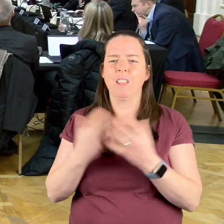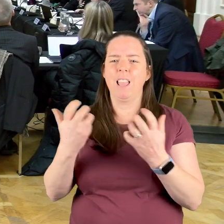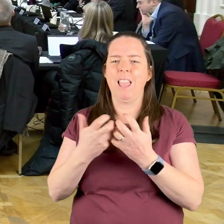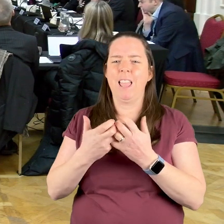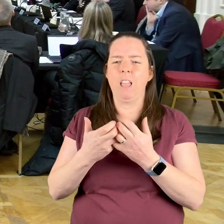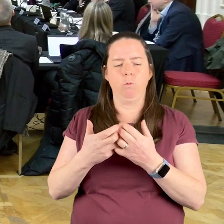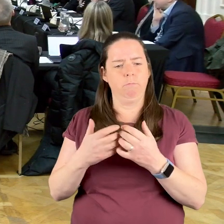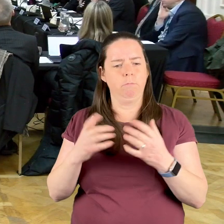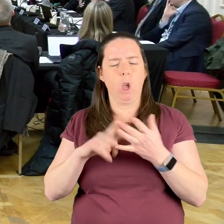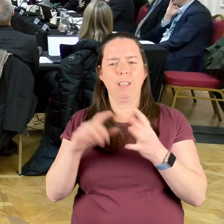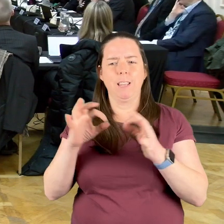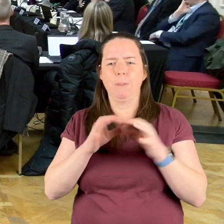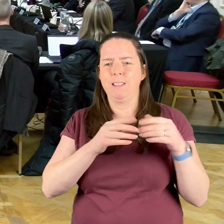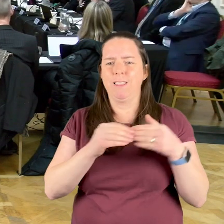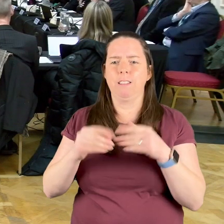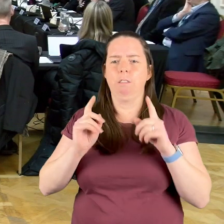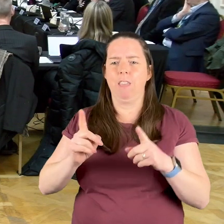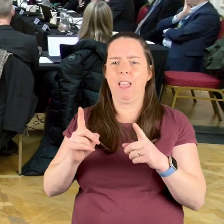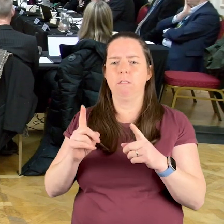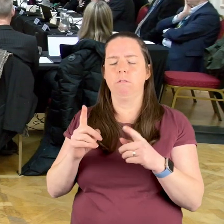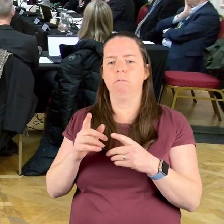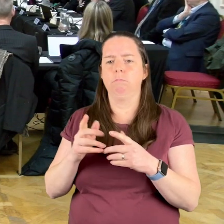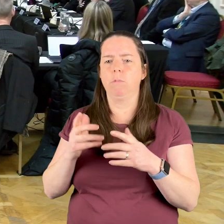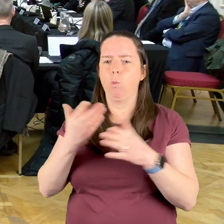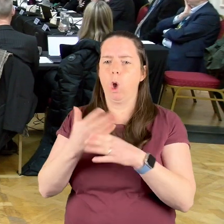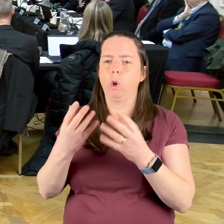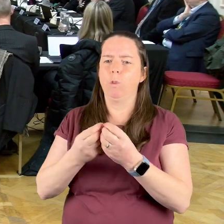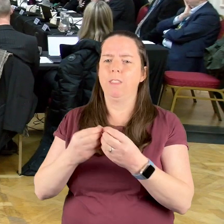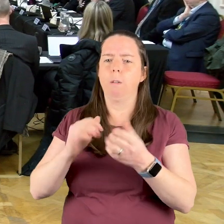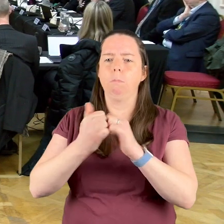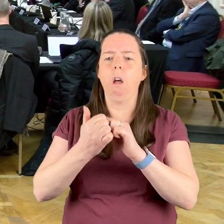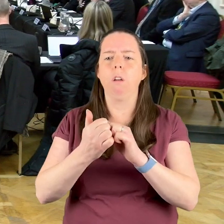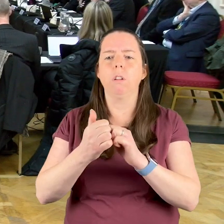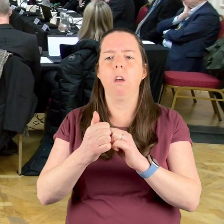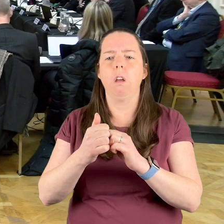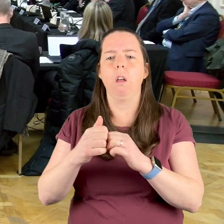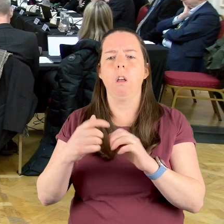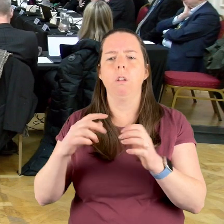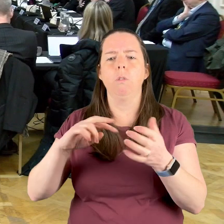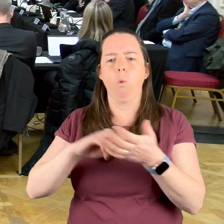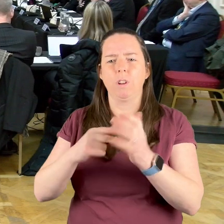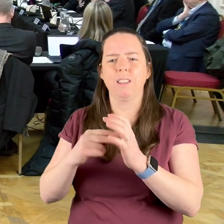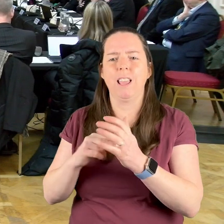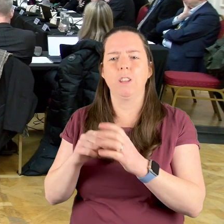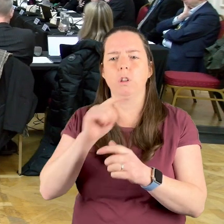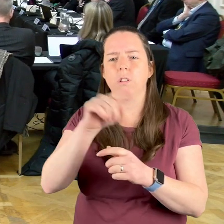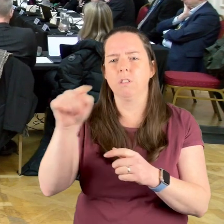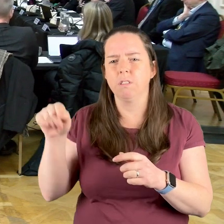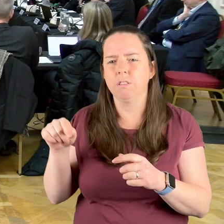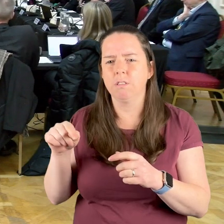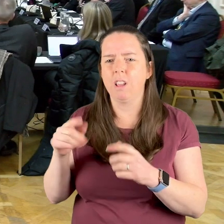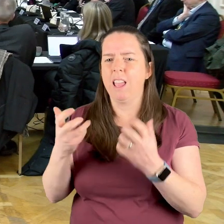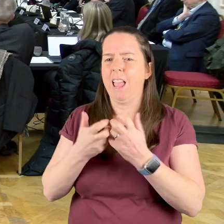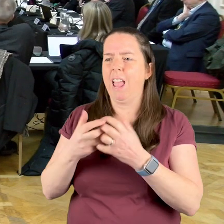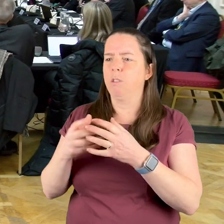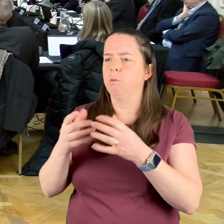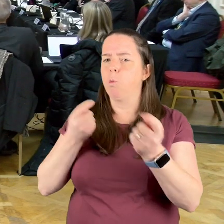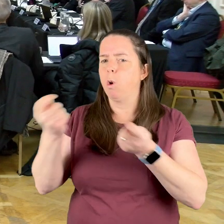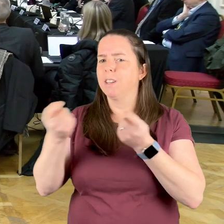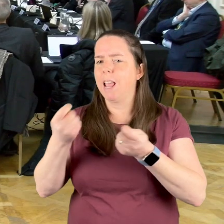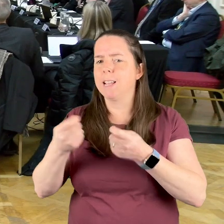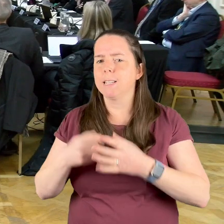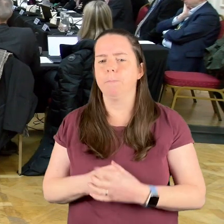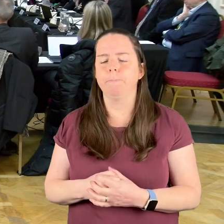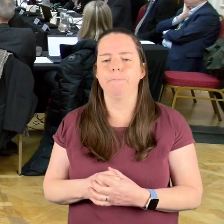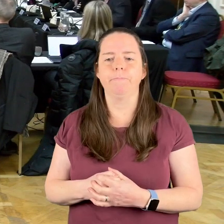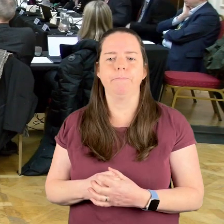led across the ICB and across the ICS and working with partner organisations, and how is that